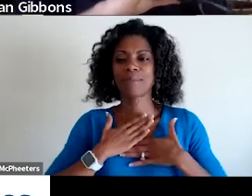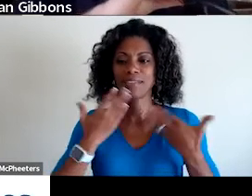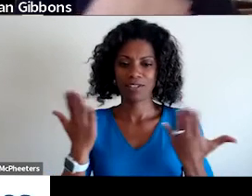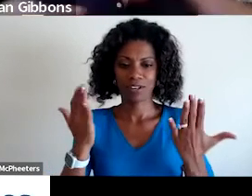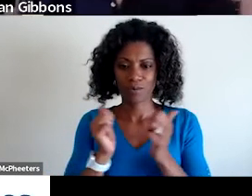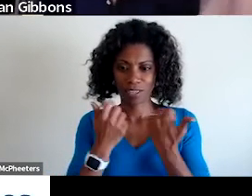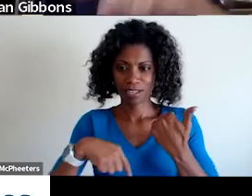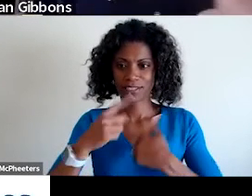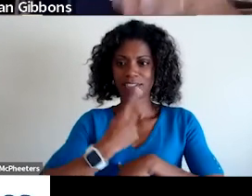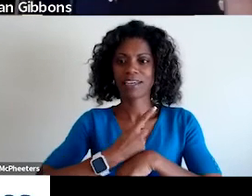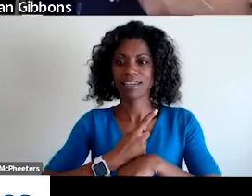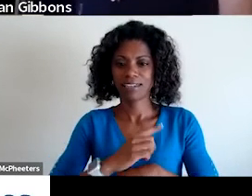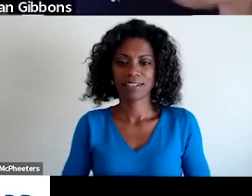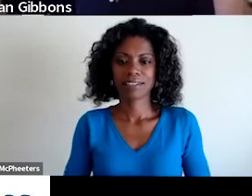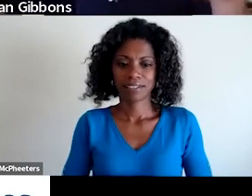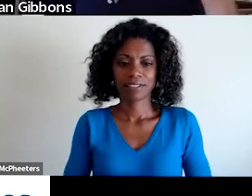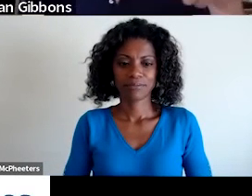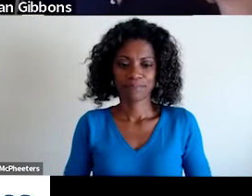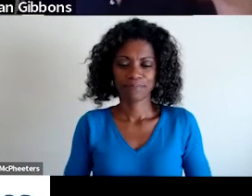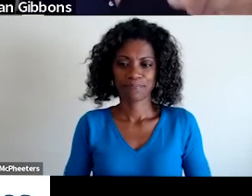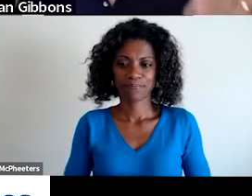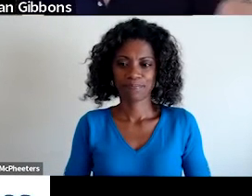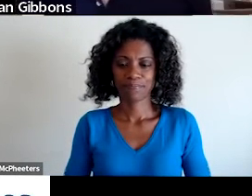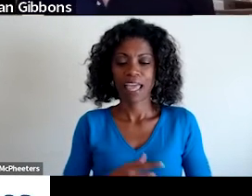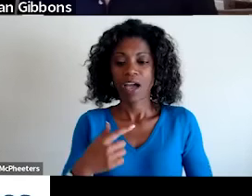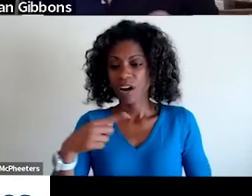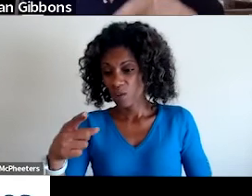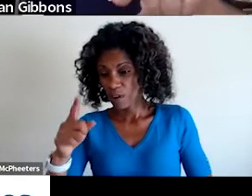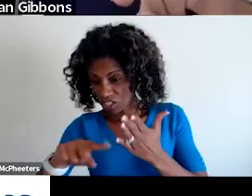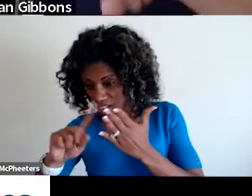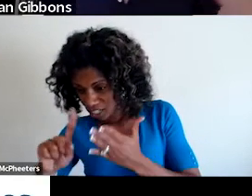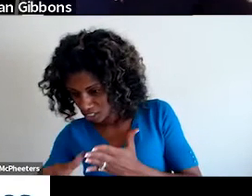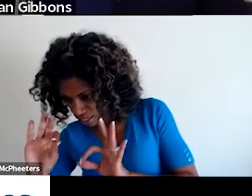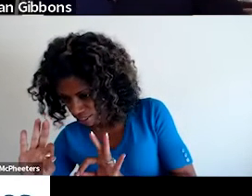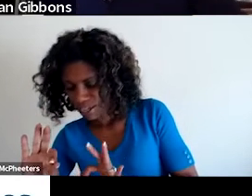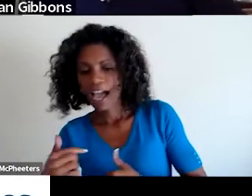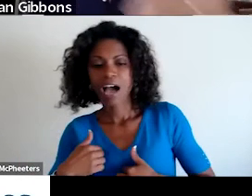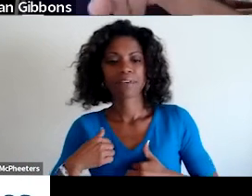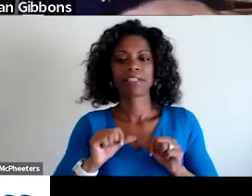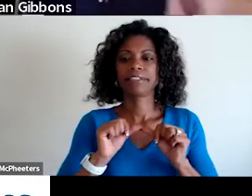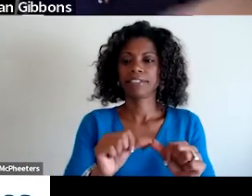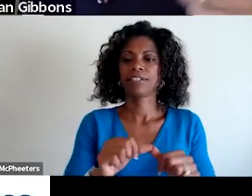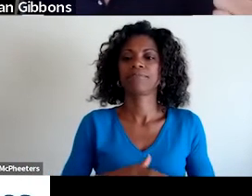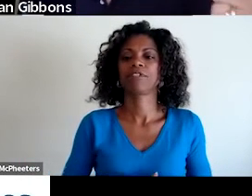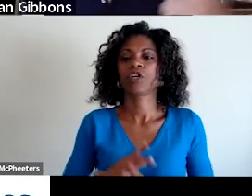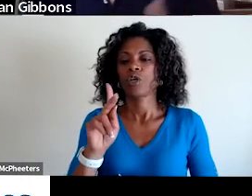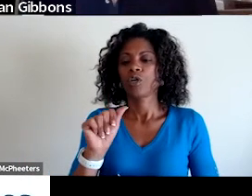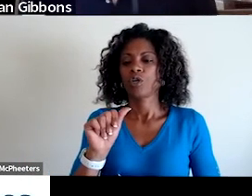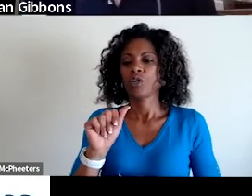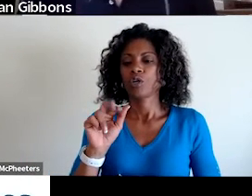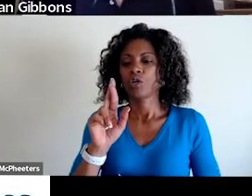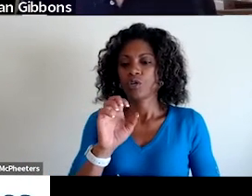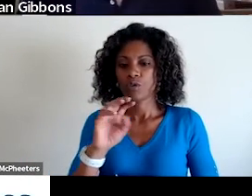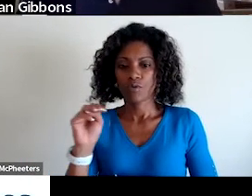you with us. Again, I'm just going to keep yapping at you while you guys are saying hello to one another. Tristan, or rather Kareem, if you could take this forward